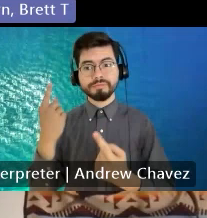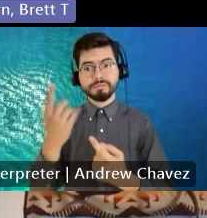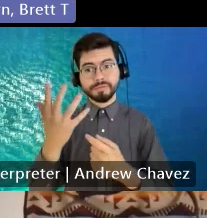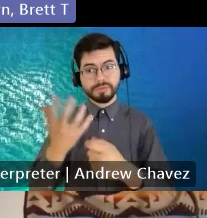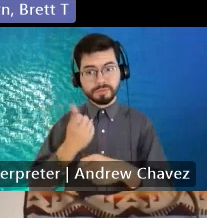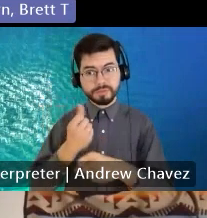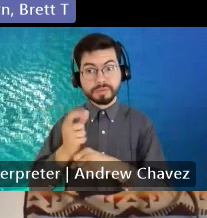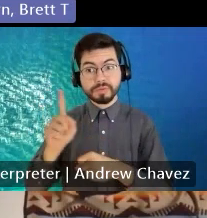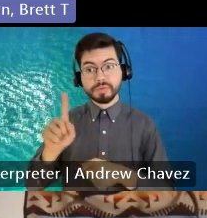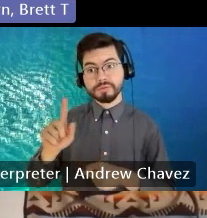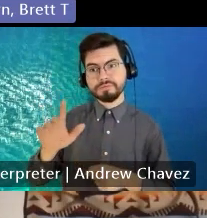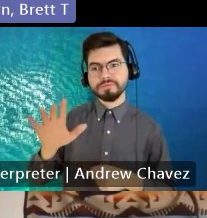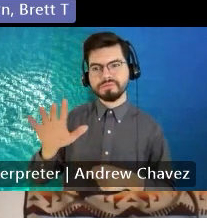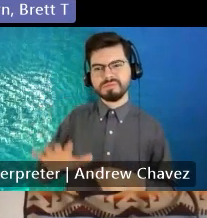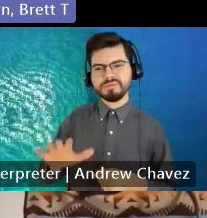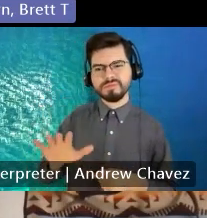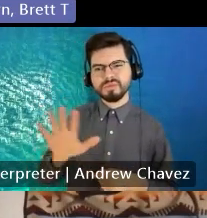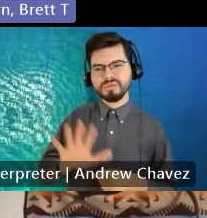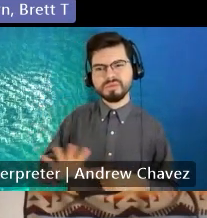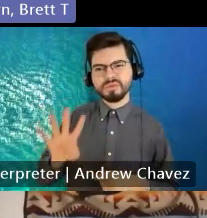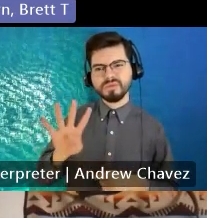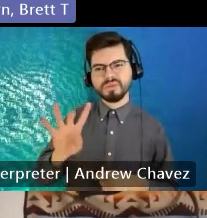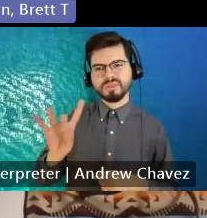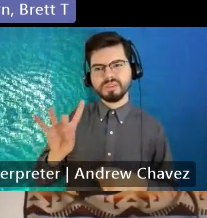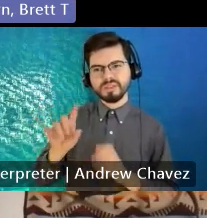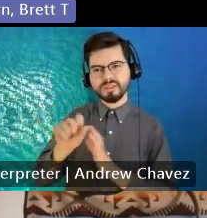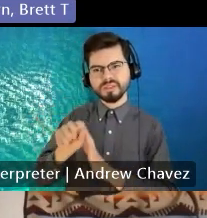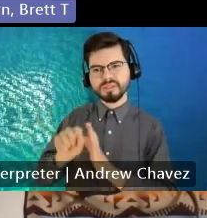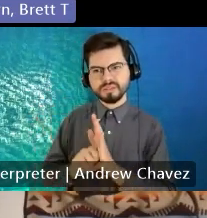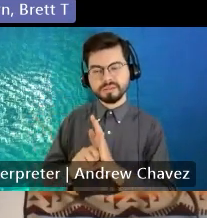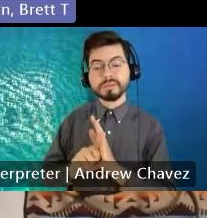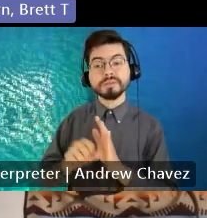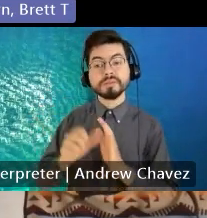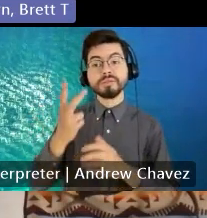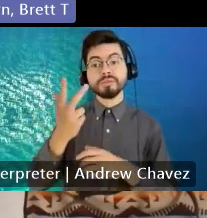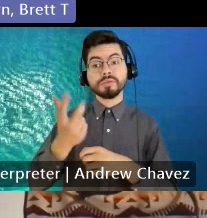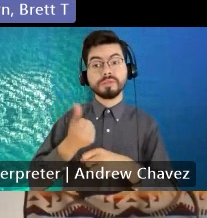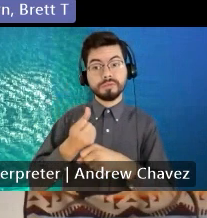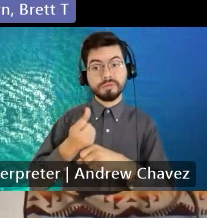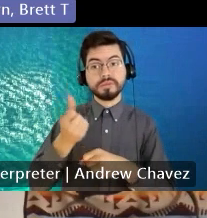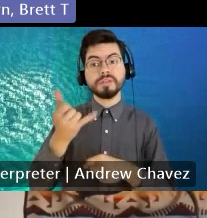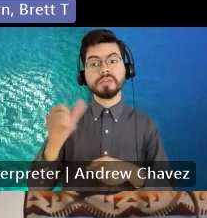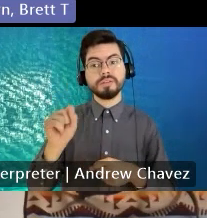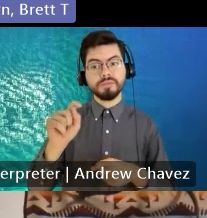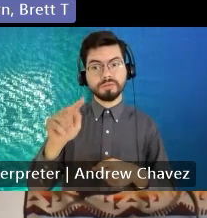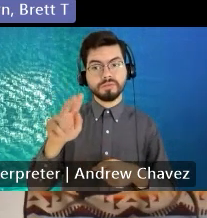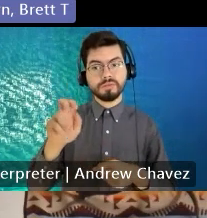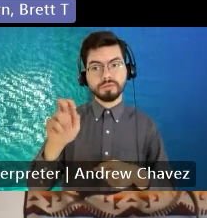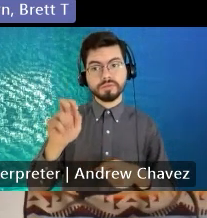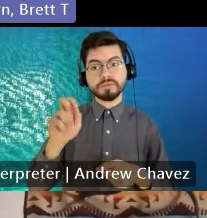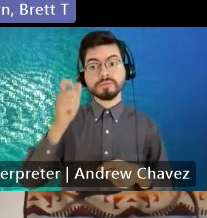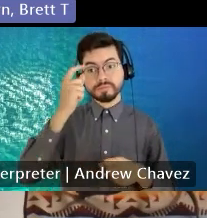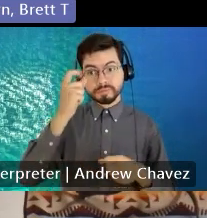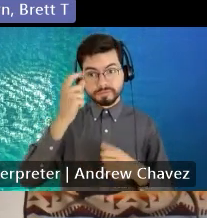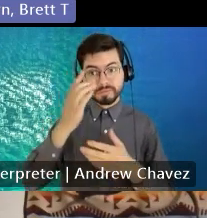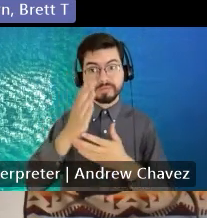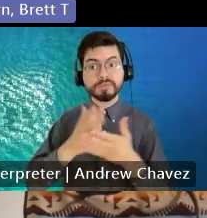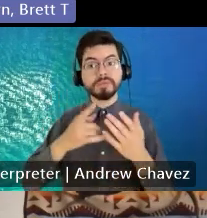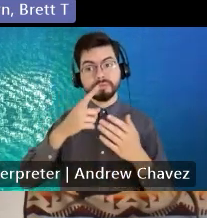lower 48, and 3 of those here in Yellowstone. And I actually had a couple seasons here